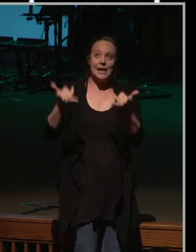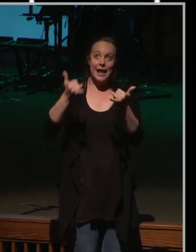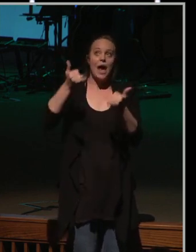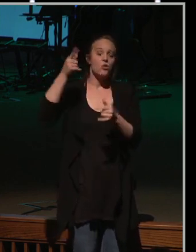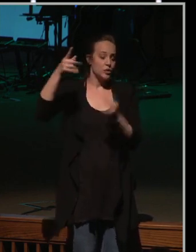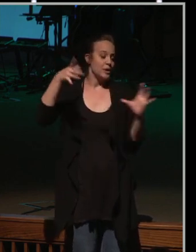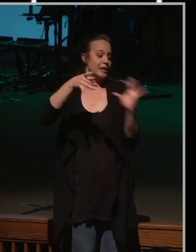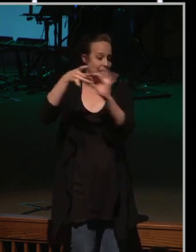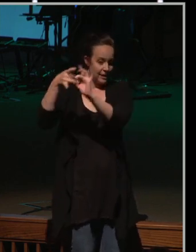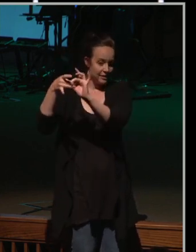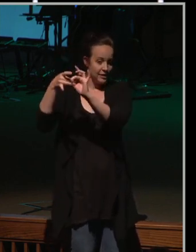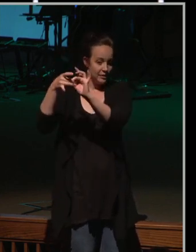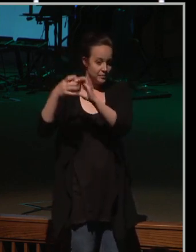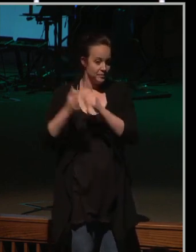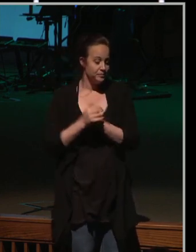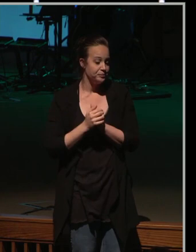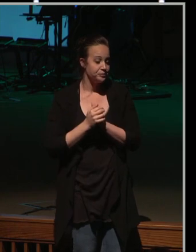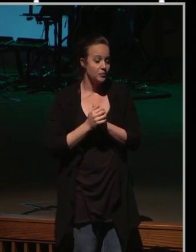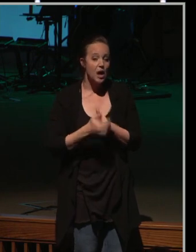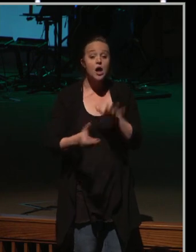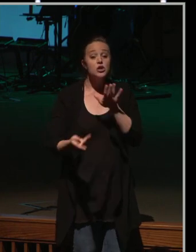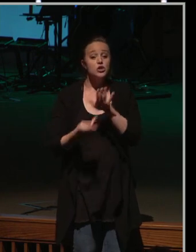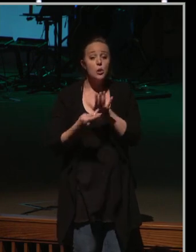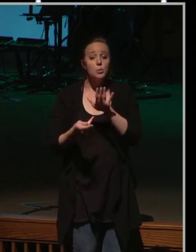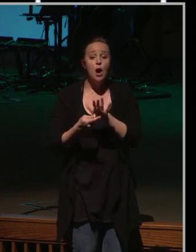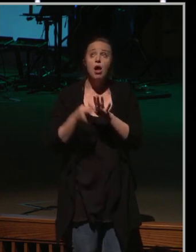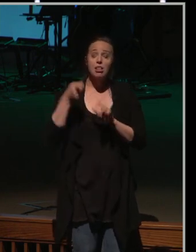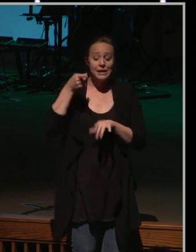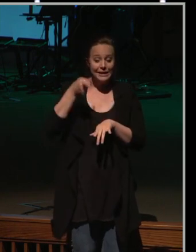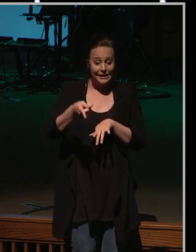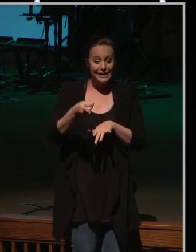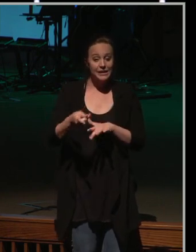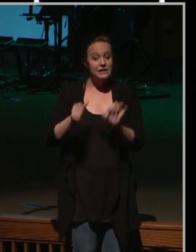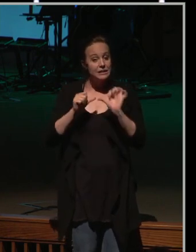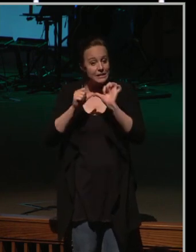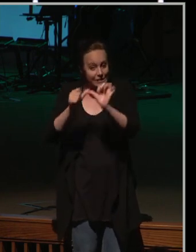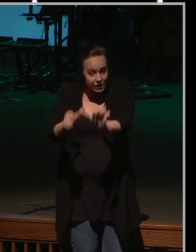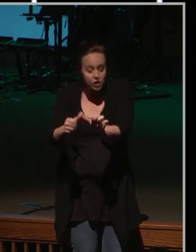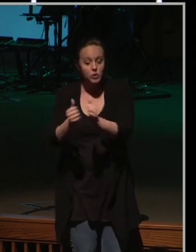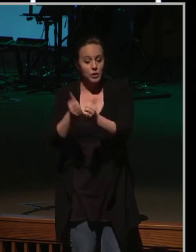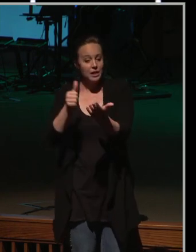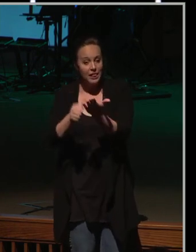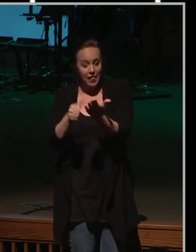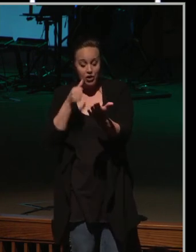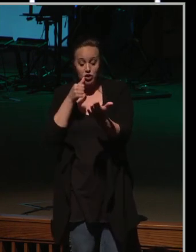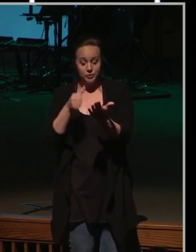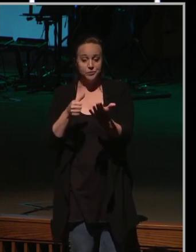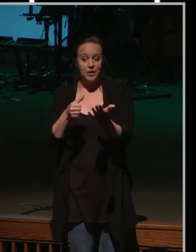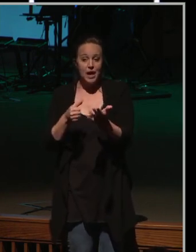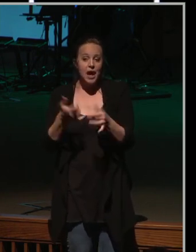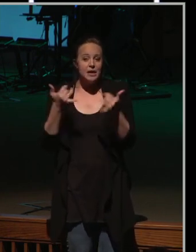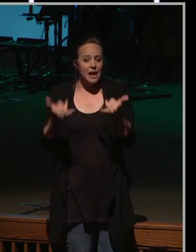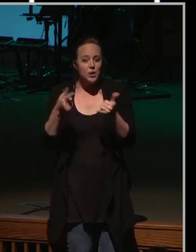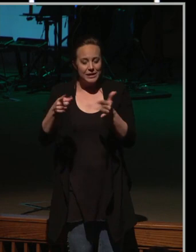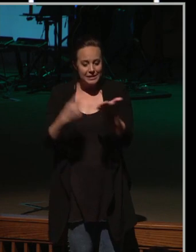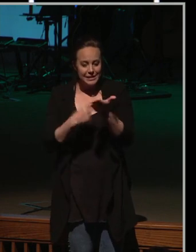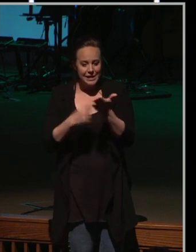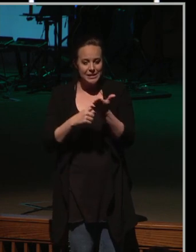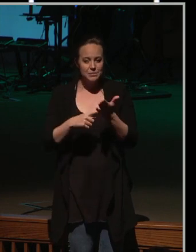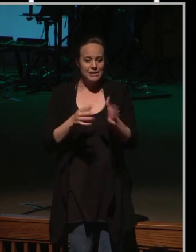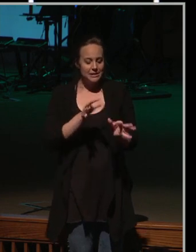Paul has been building a case throughout his letter, and now he's talking about these specific areas of your identity in